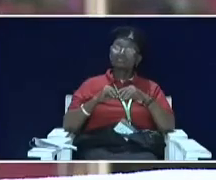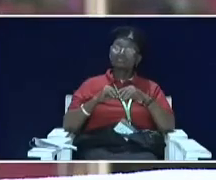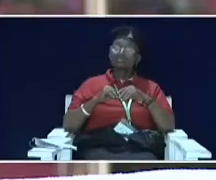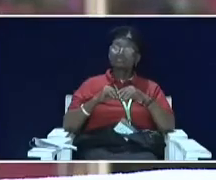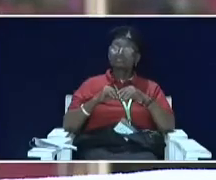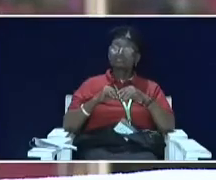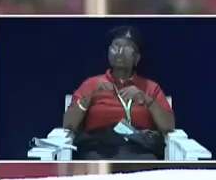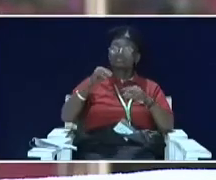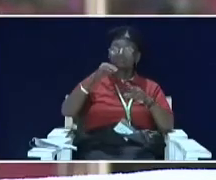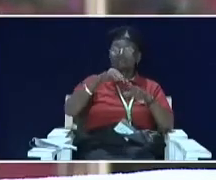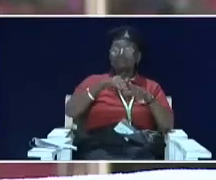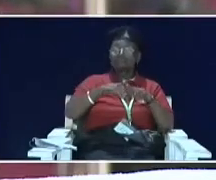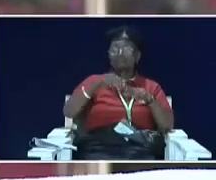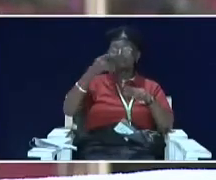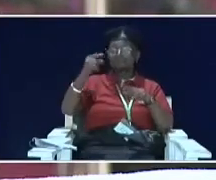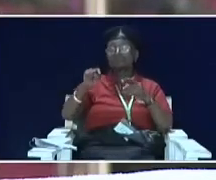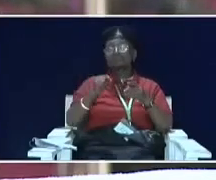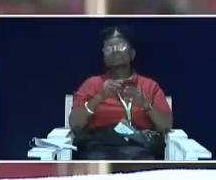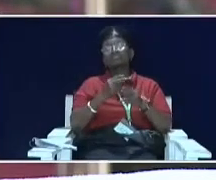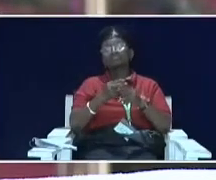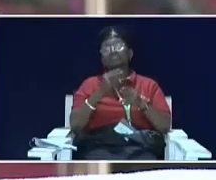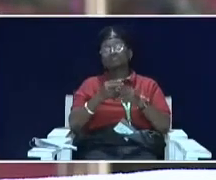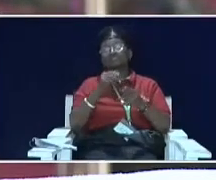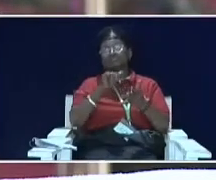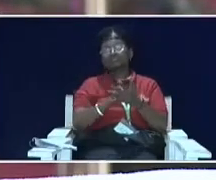In the name that's above every other name,